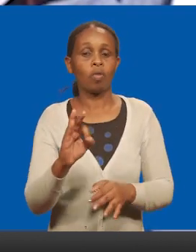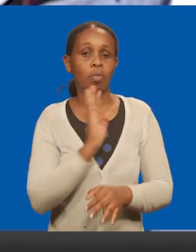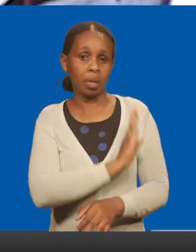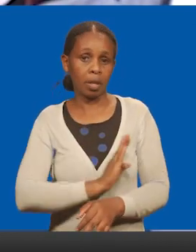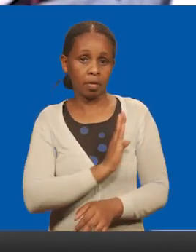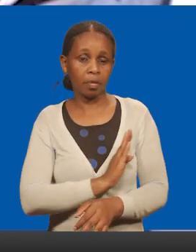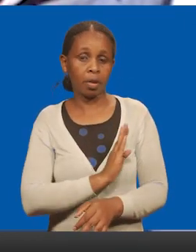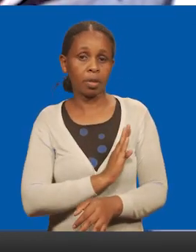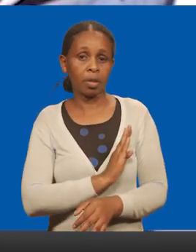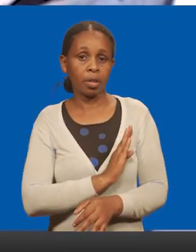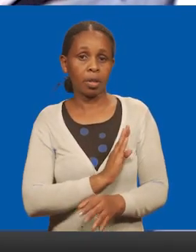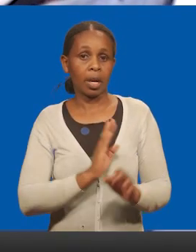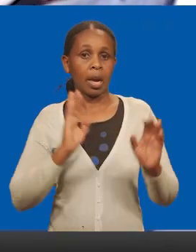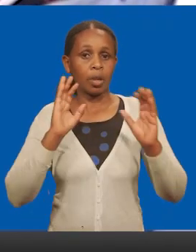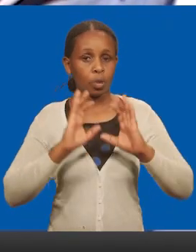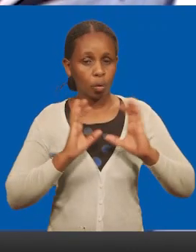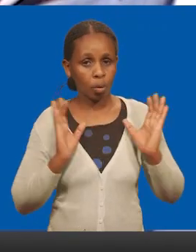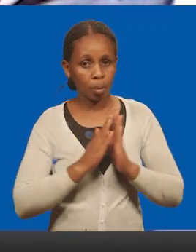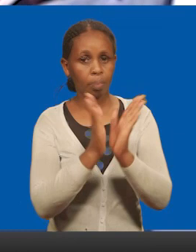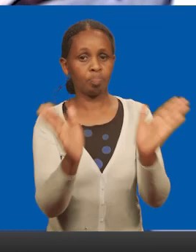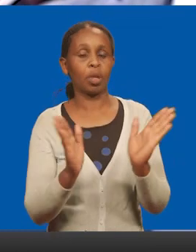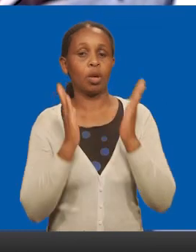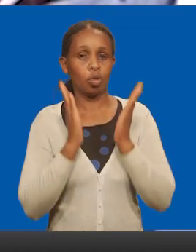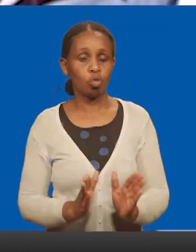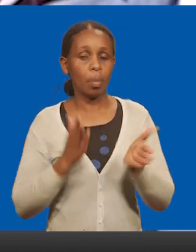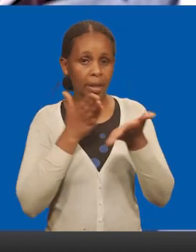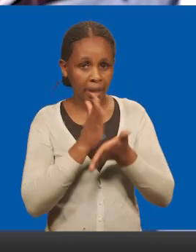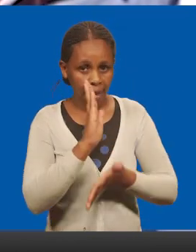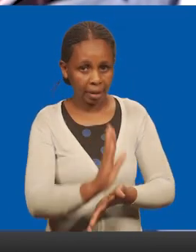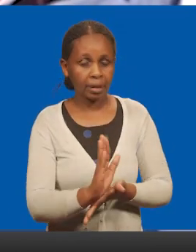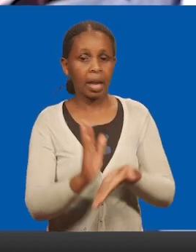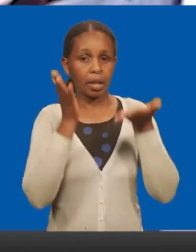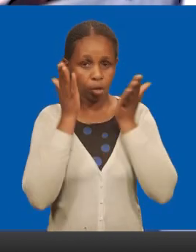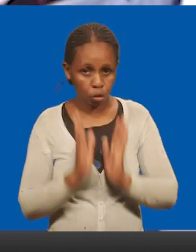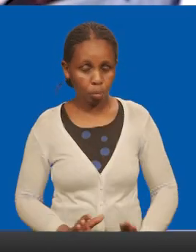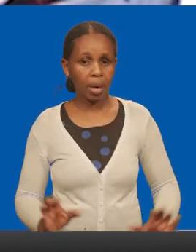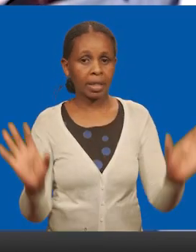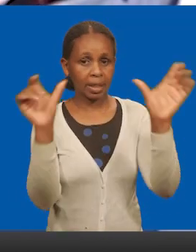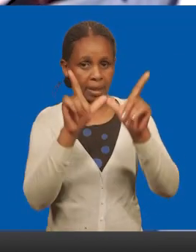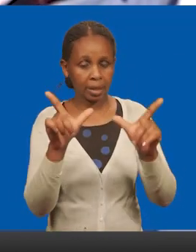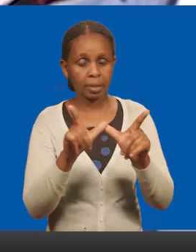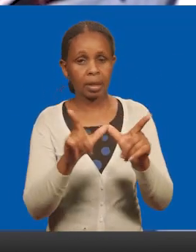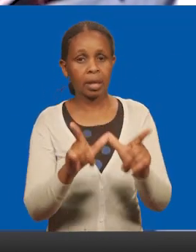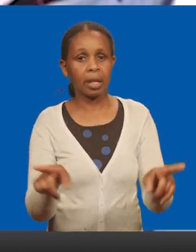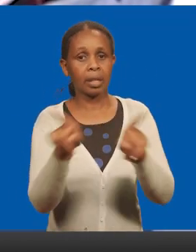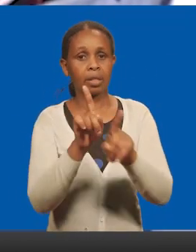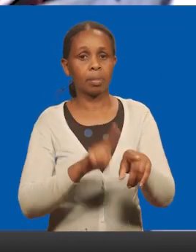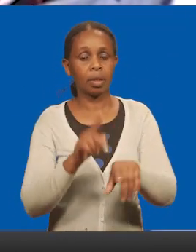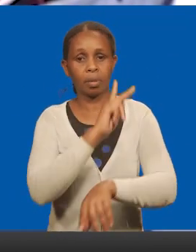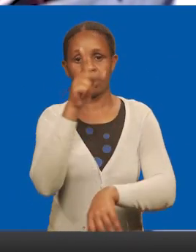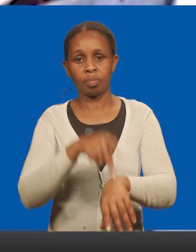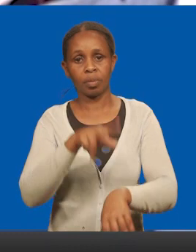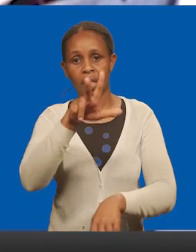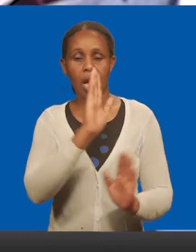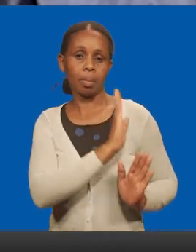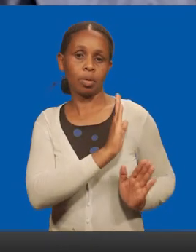Judicial Conduct, the Universal Declaration of Human Rights, the African Charter, and the Commonwealth Principles of the